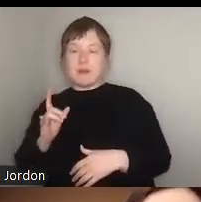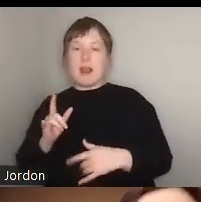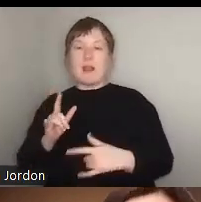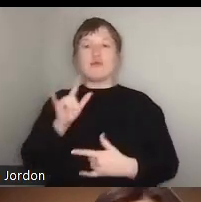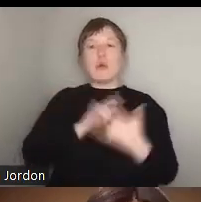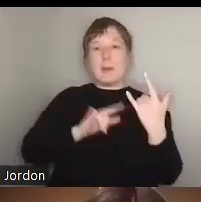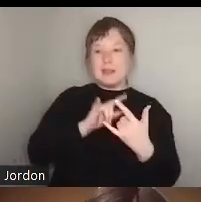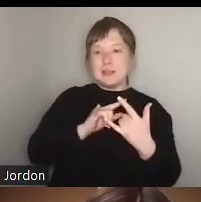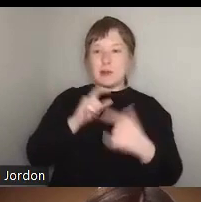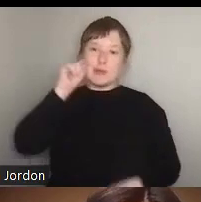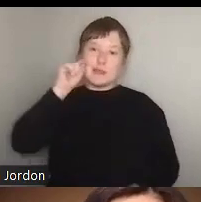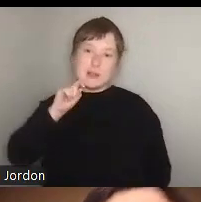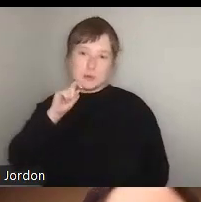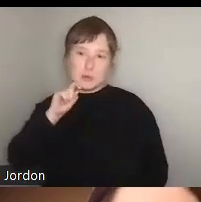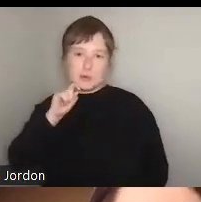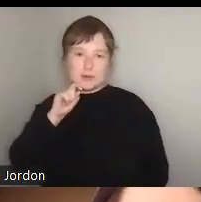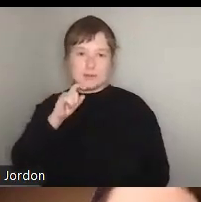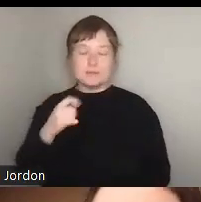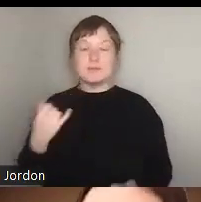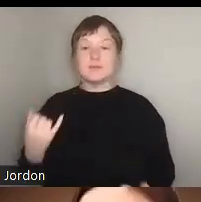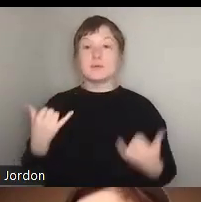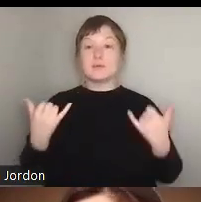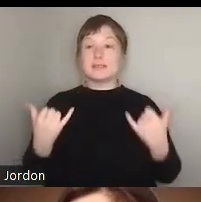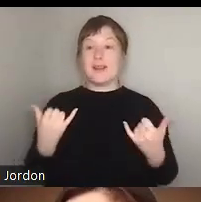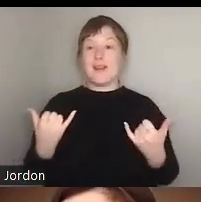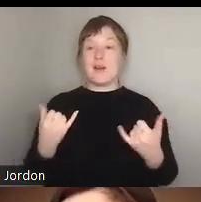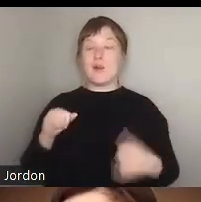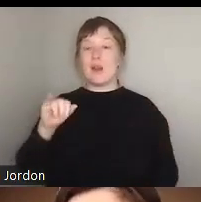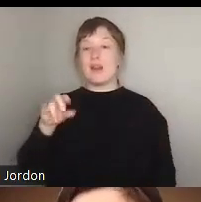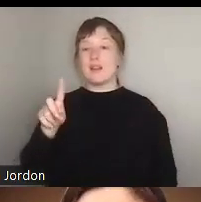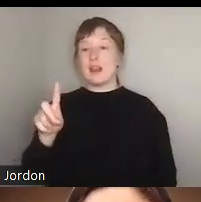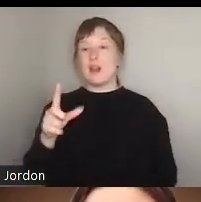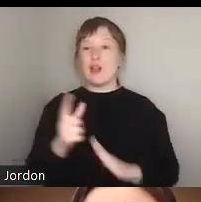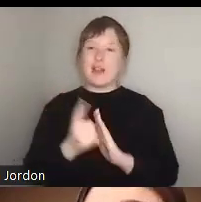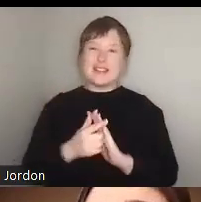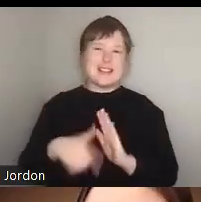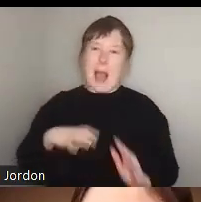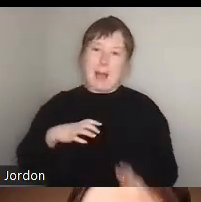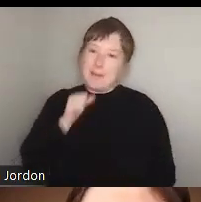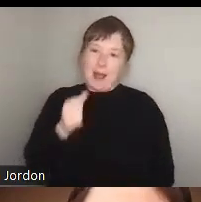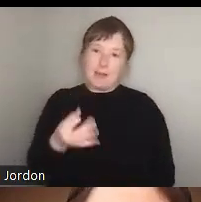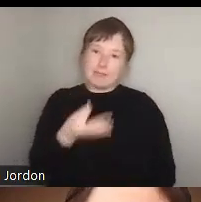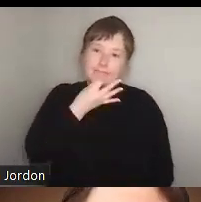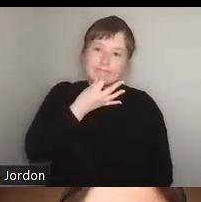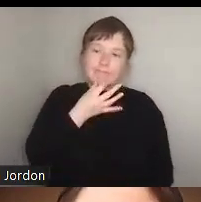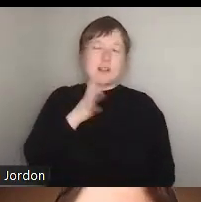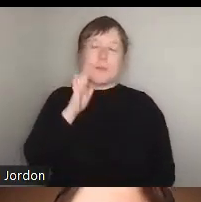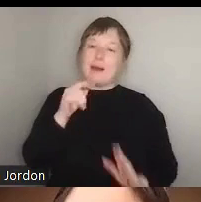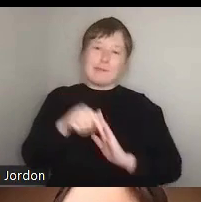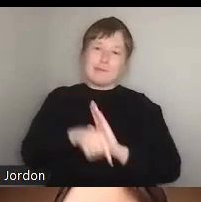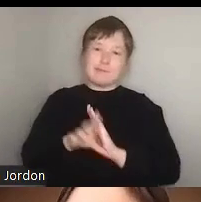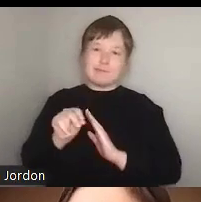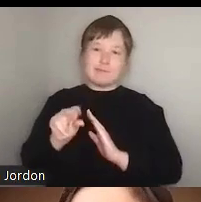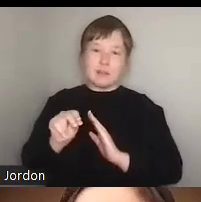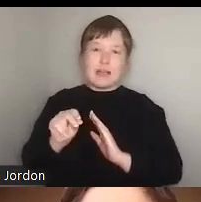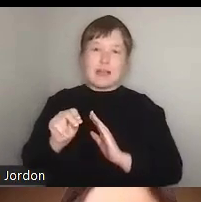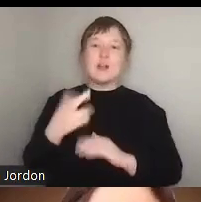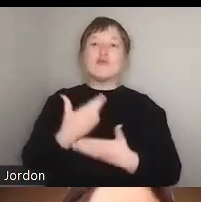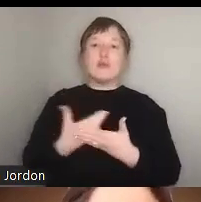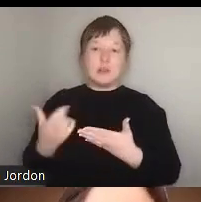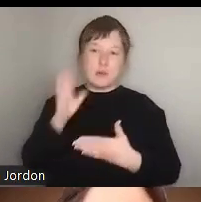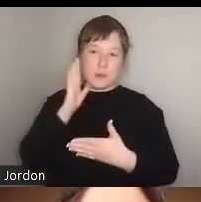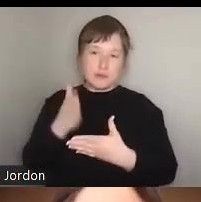So looking at Indiana law, law is not my area of expertise. I won't go into it too much. Some of the resources I share at the